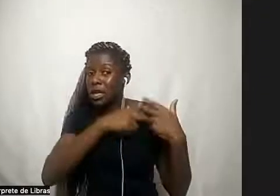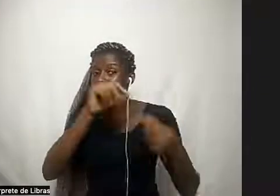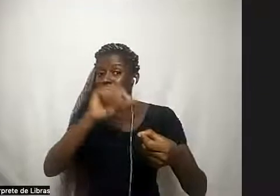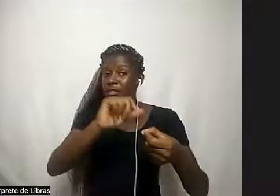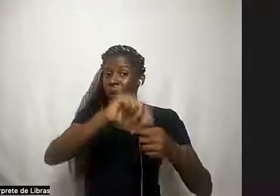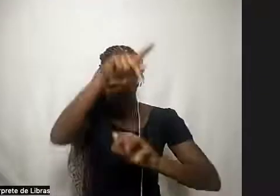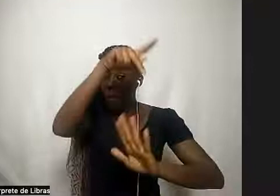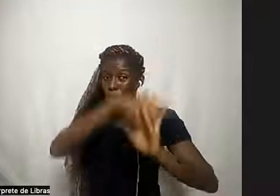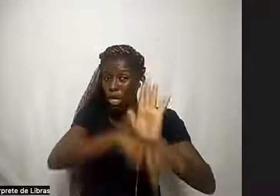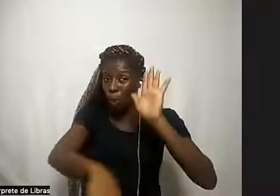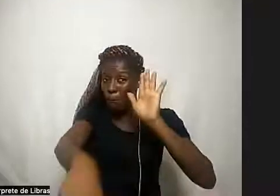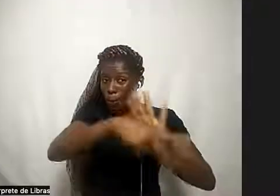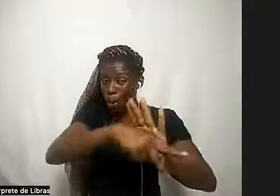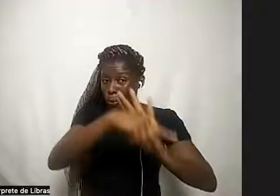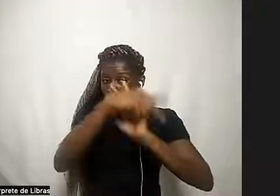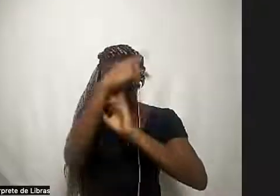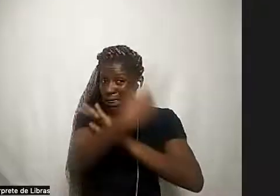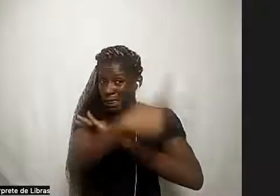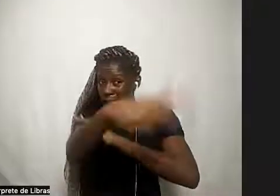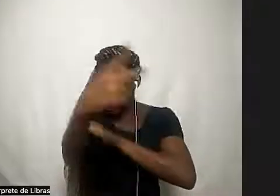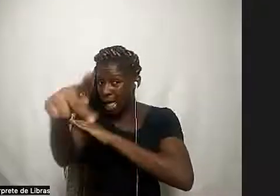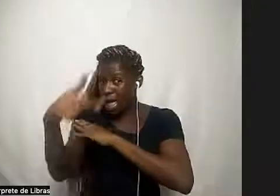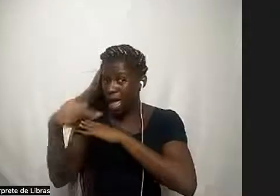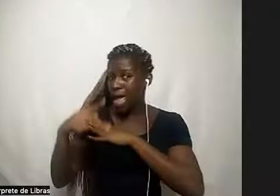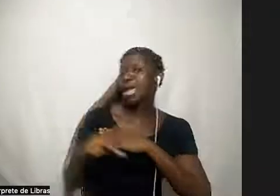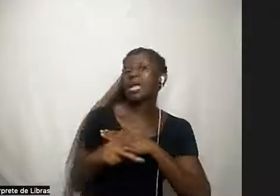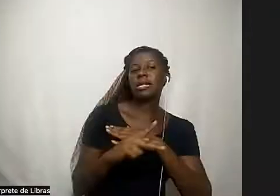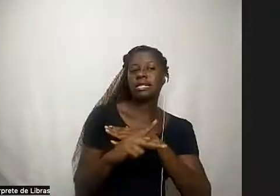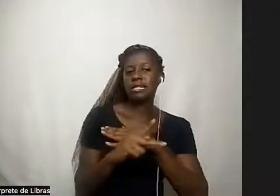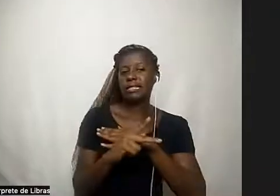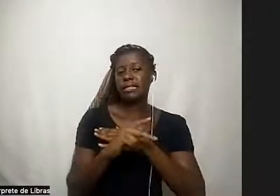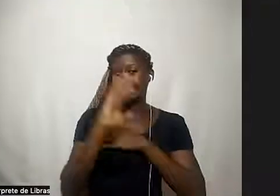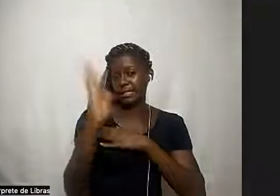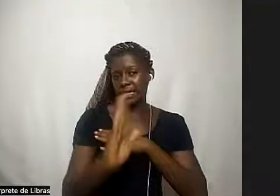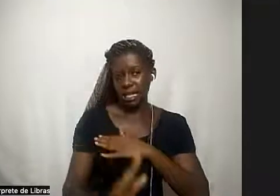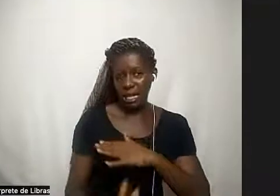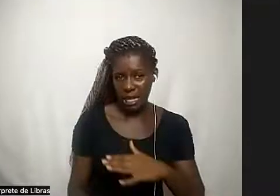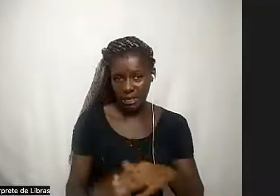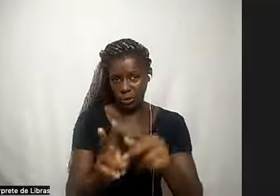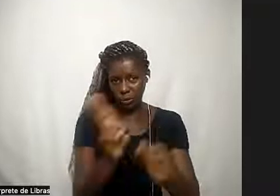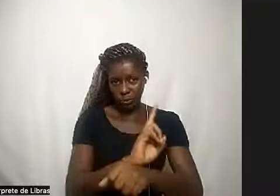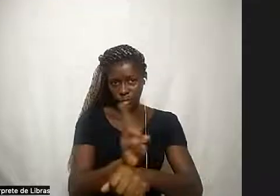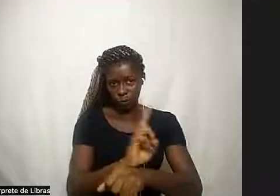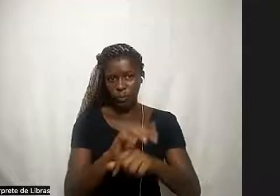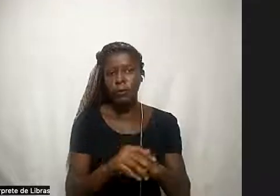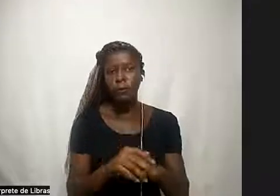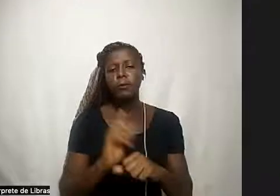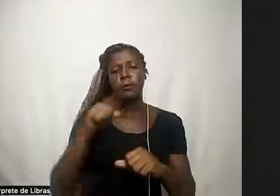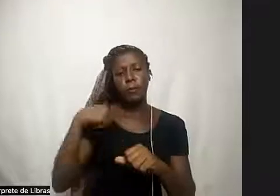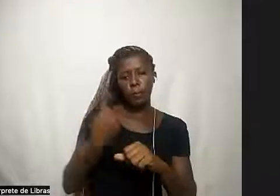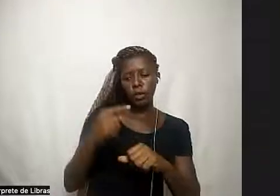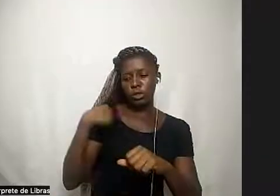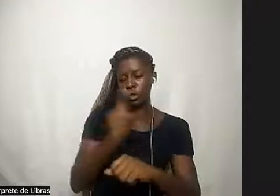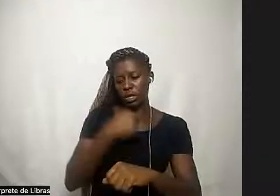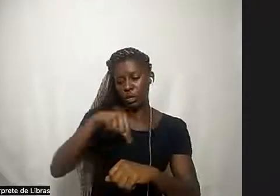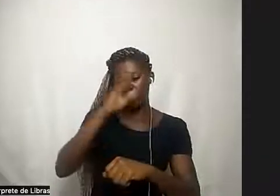PANs, PANs, and albatross PAN was directed or influenced by this international initiative. And after that, we joined the international